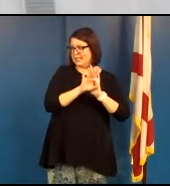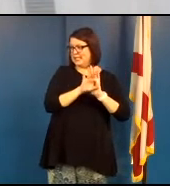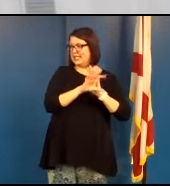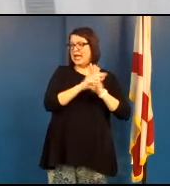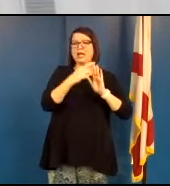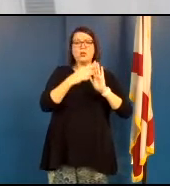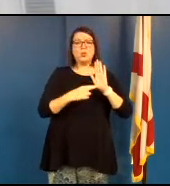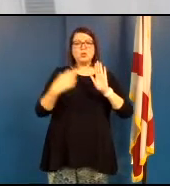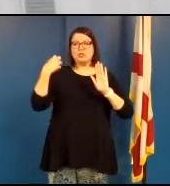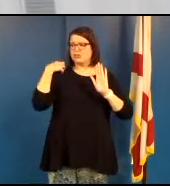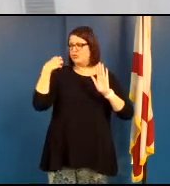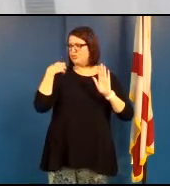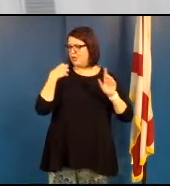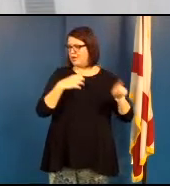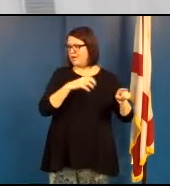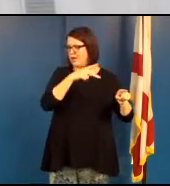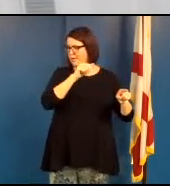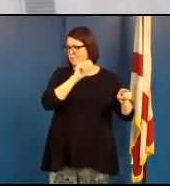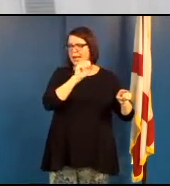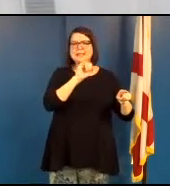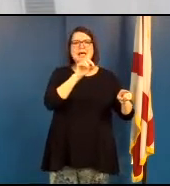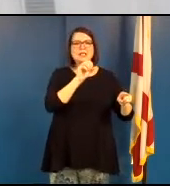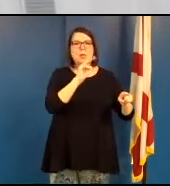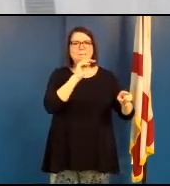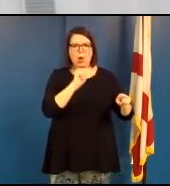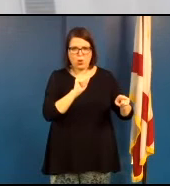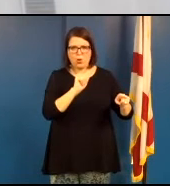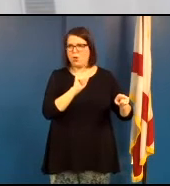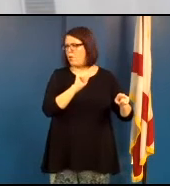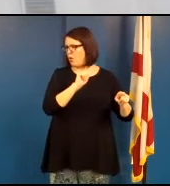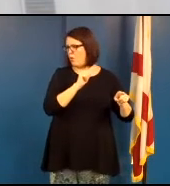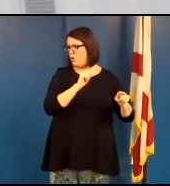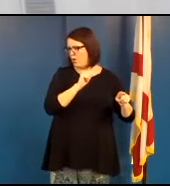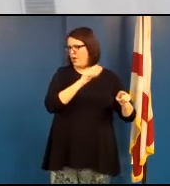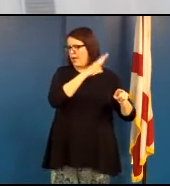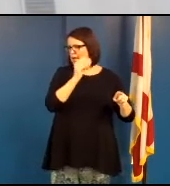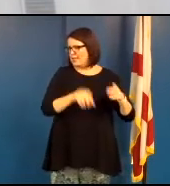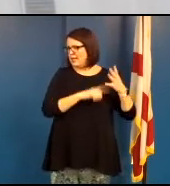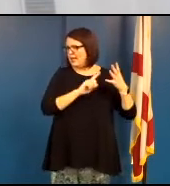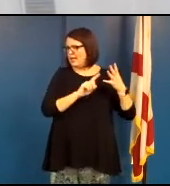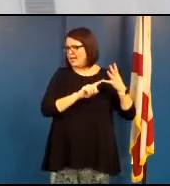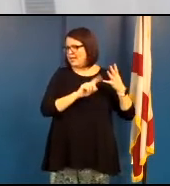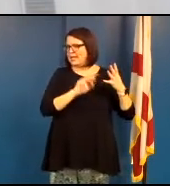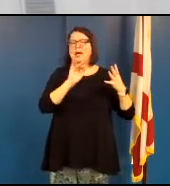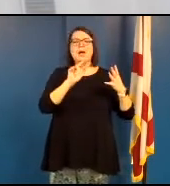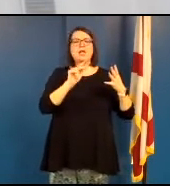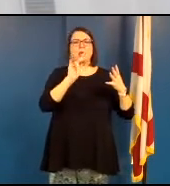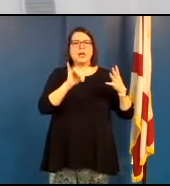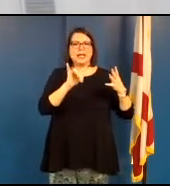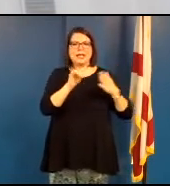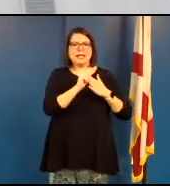going to be Rules Chair. And then the Minority Leader will be Gary Farmer from Broward County. They have not released